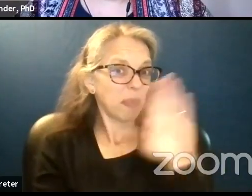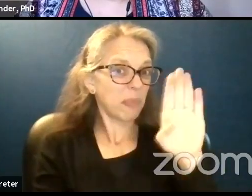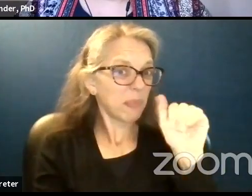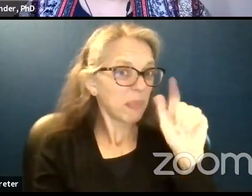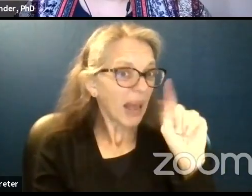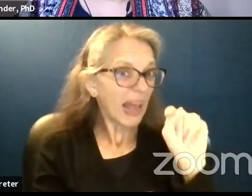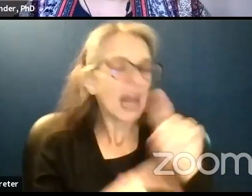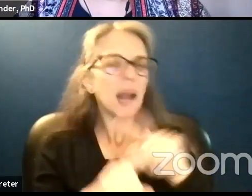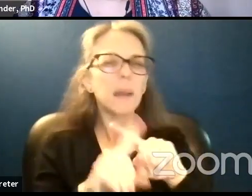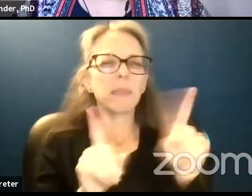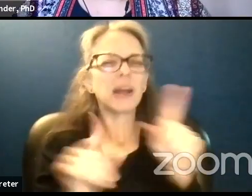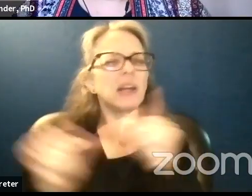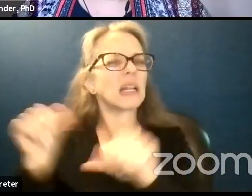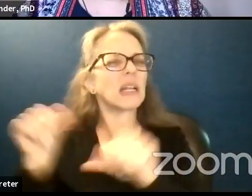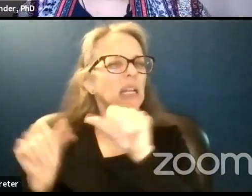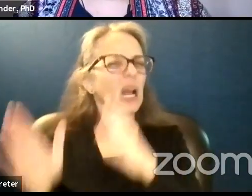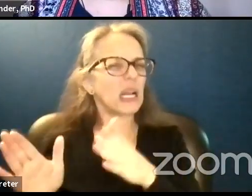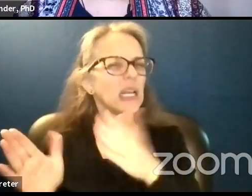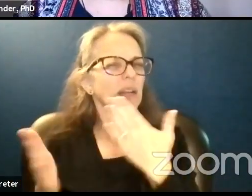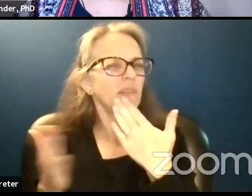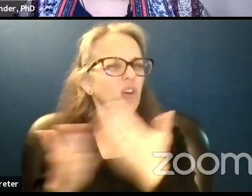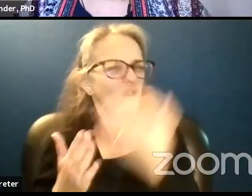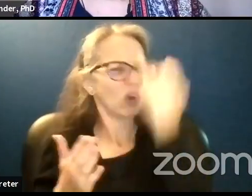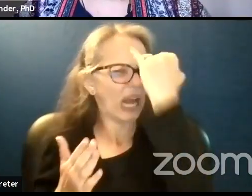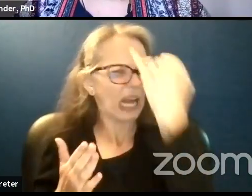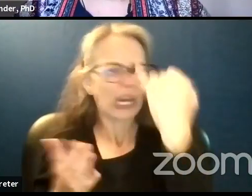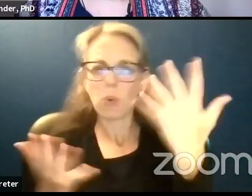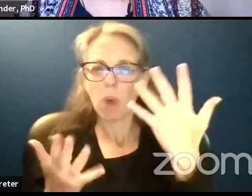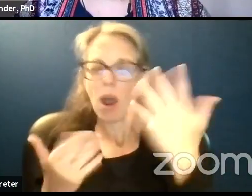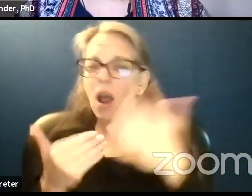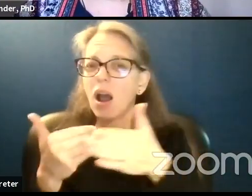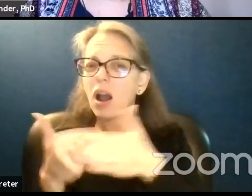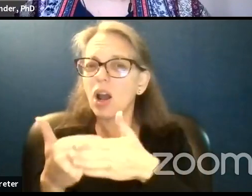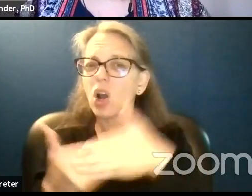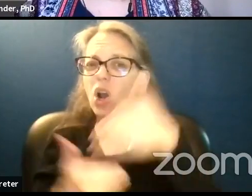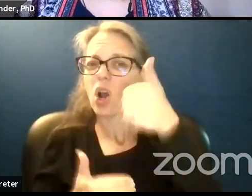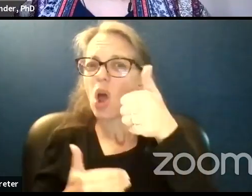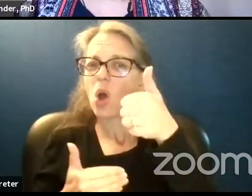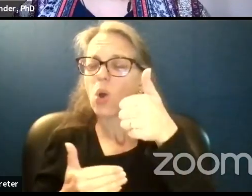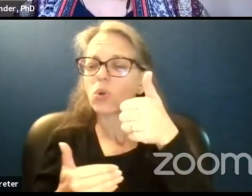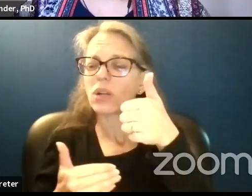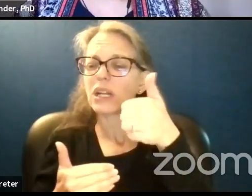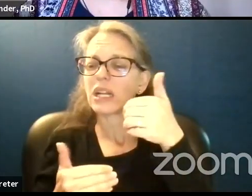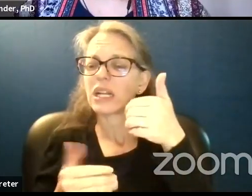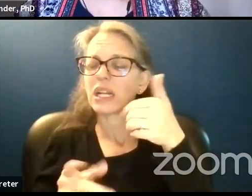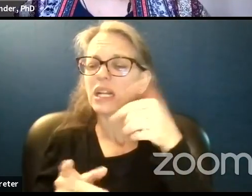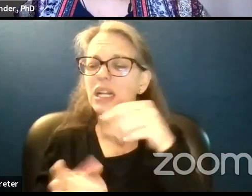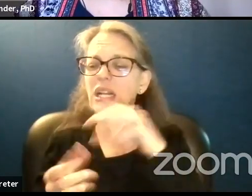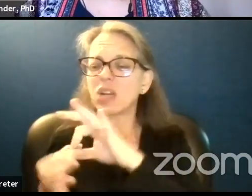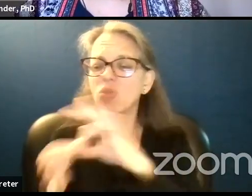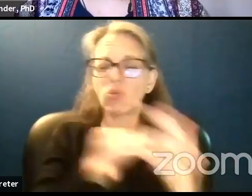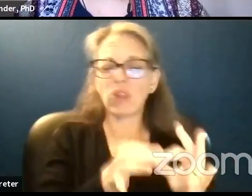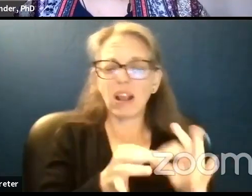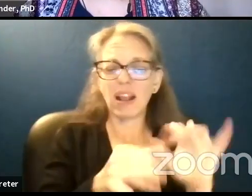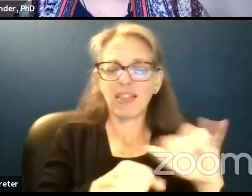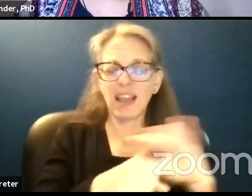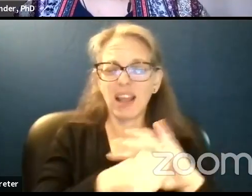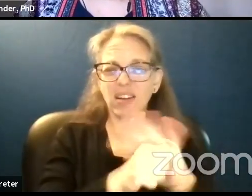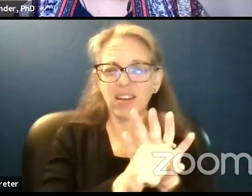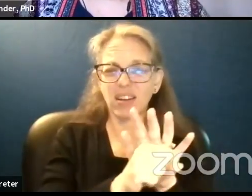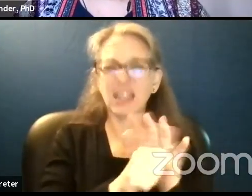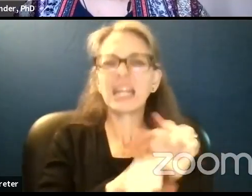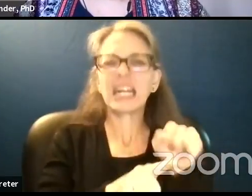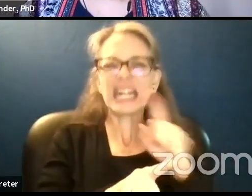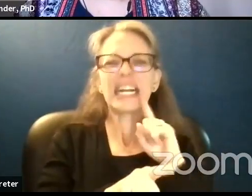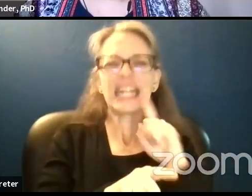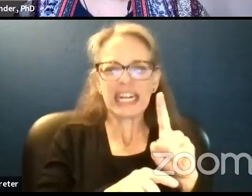clues that it did. And the main one is that the closest known relative of this virus is something that infects